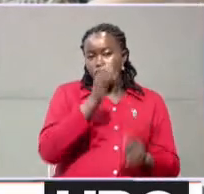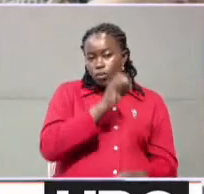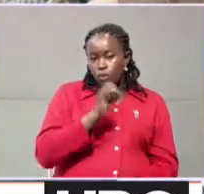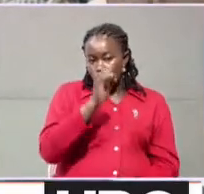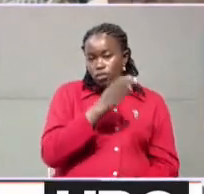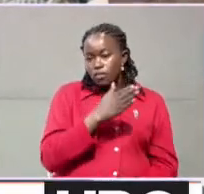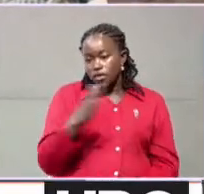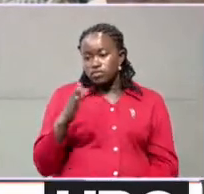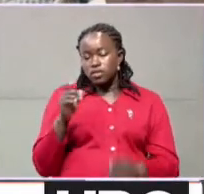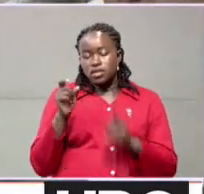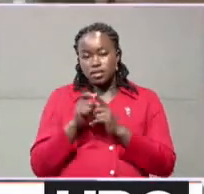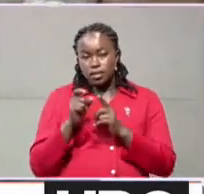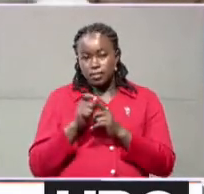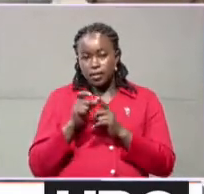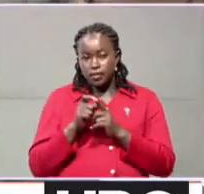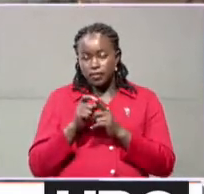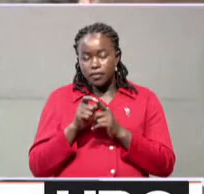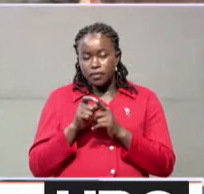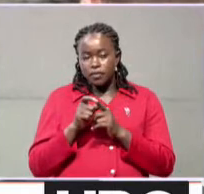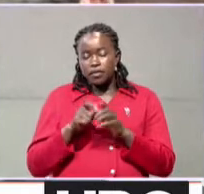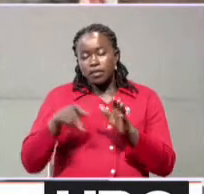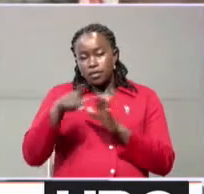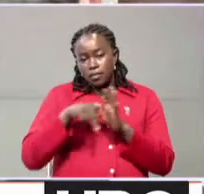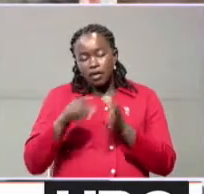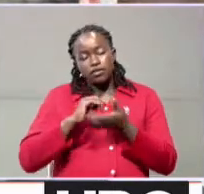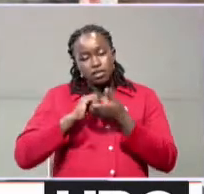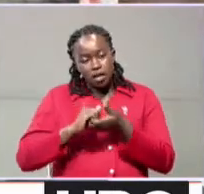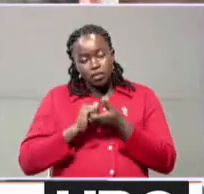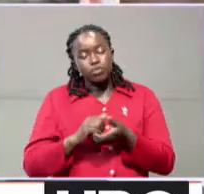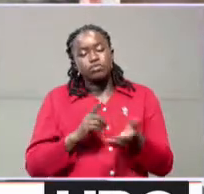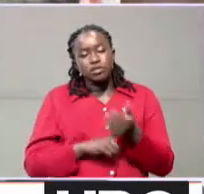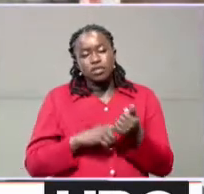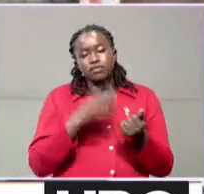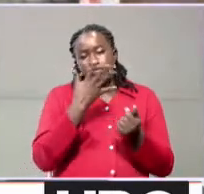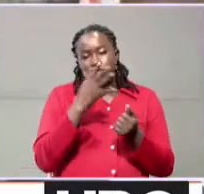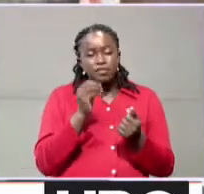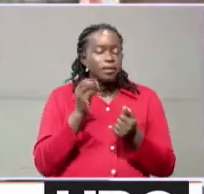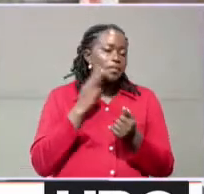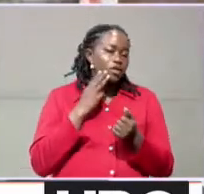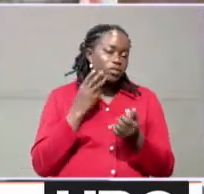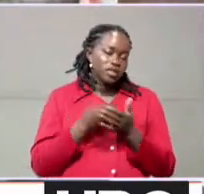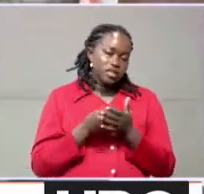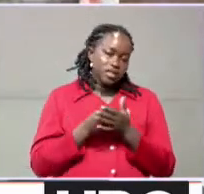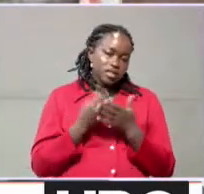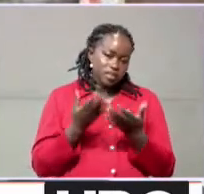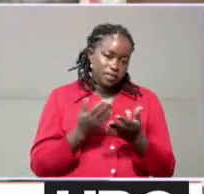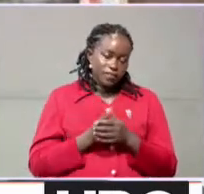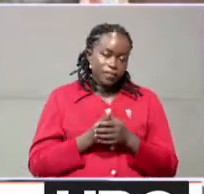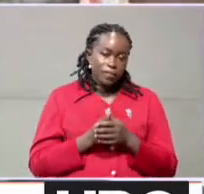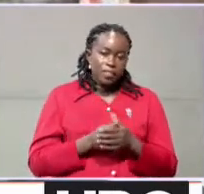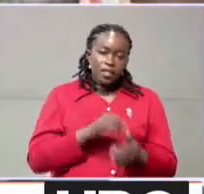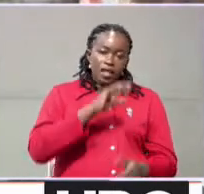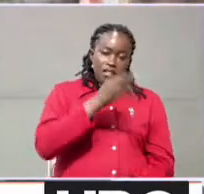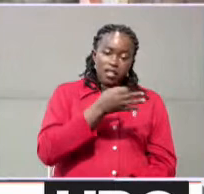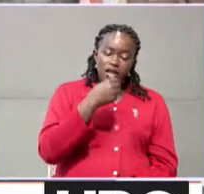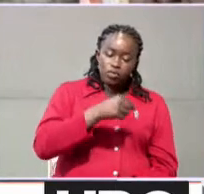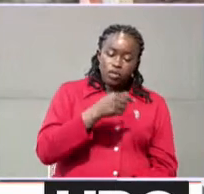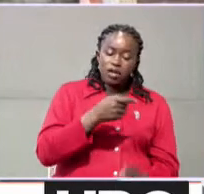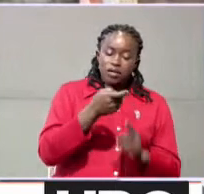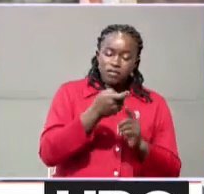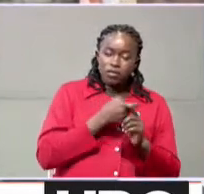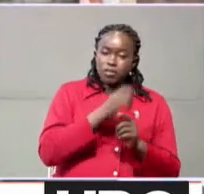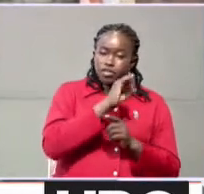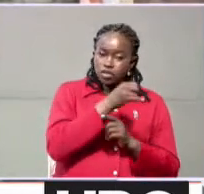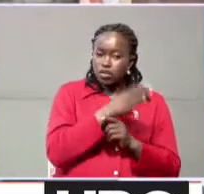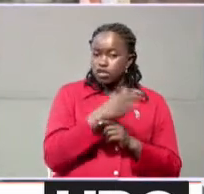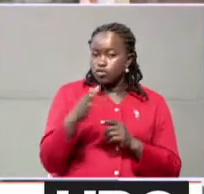to december paris circles will receive 15 million shillings in the third quarter running from january to